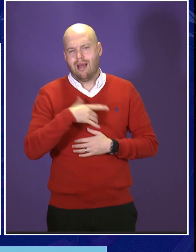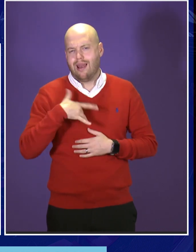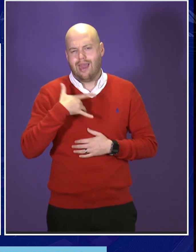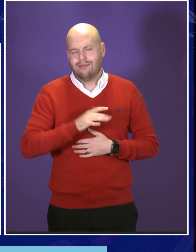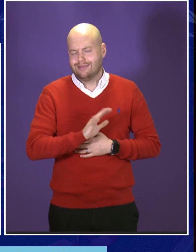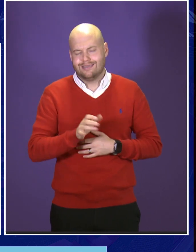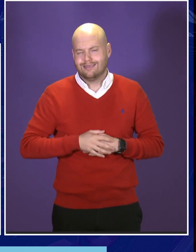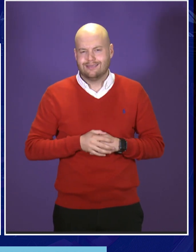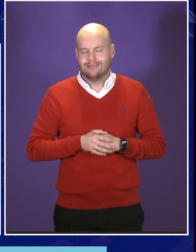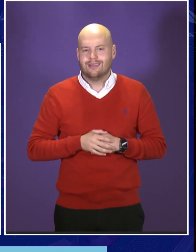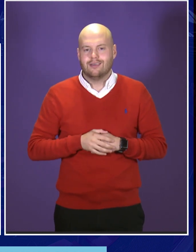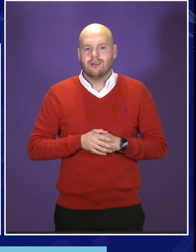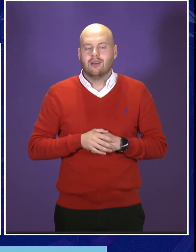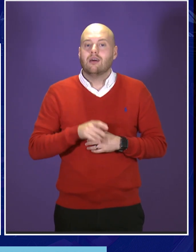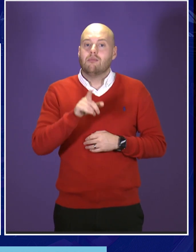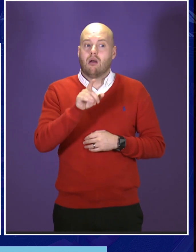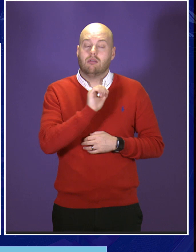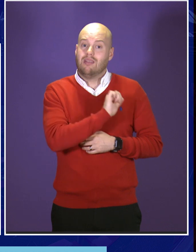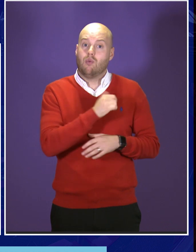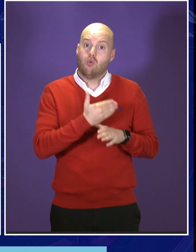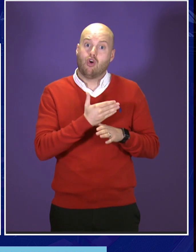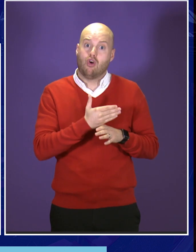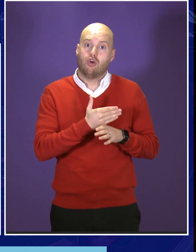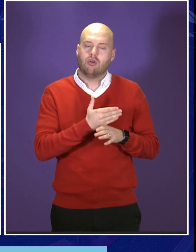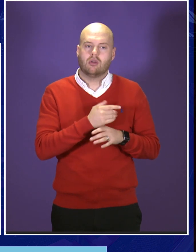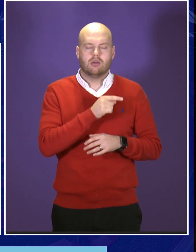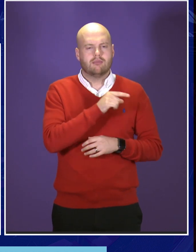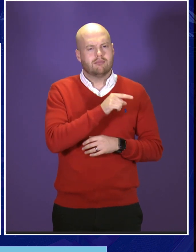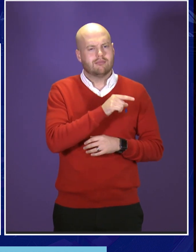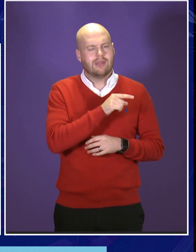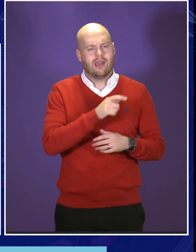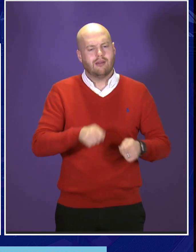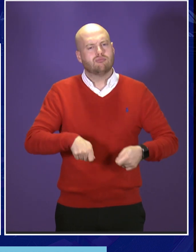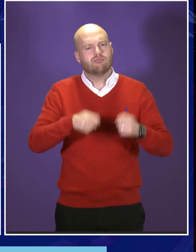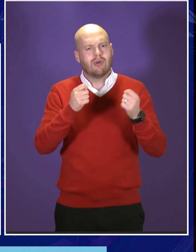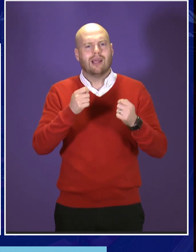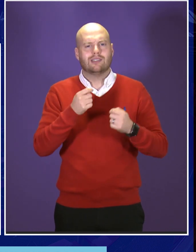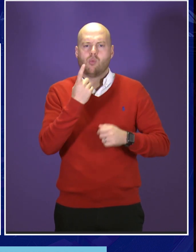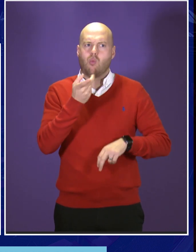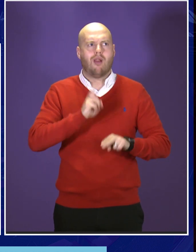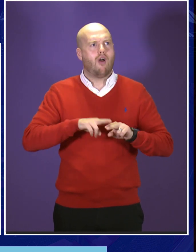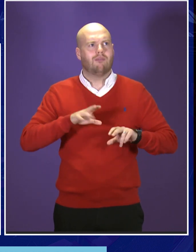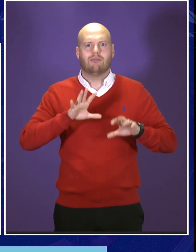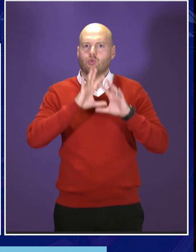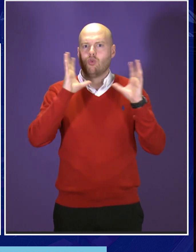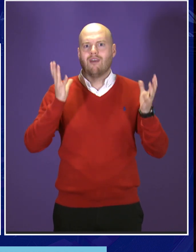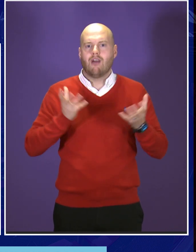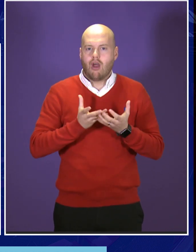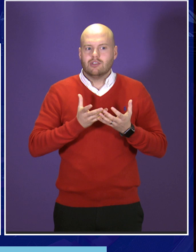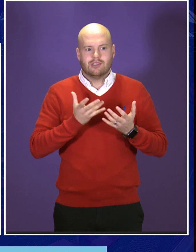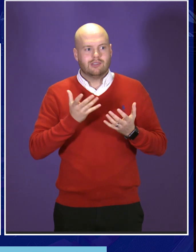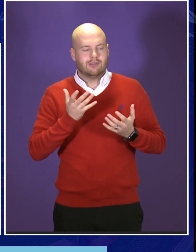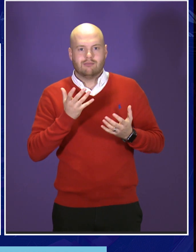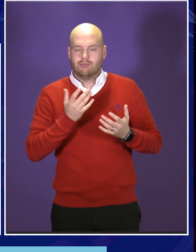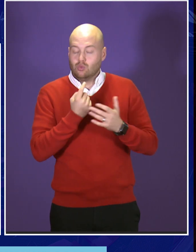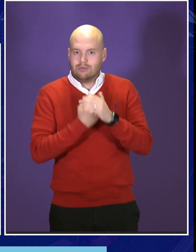lives. I will only say that in presenting their work, they illuminate one of the universe's most axiomatic rules,